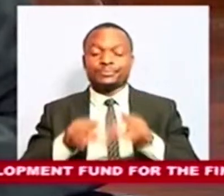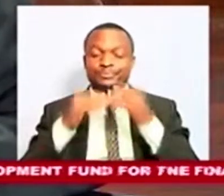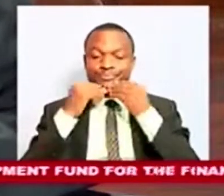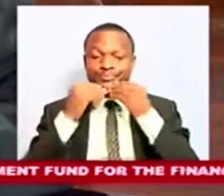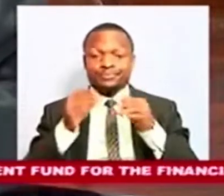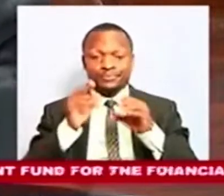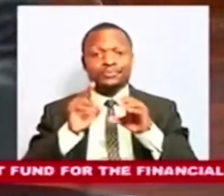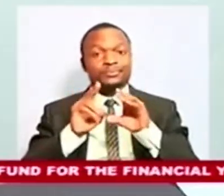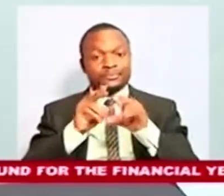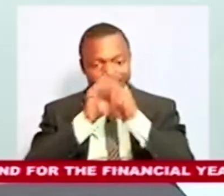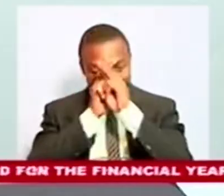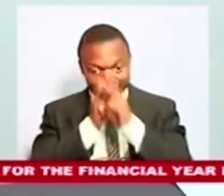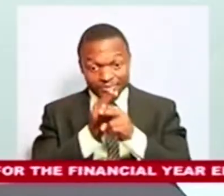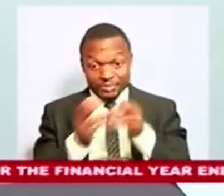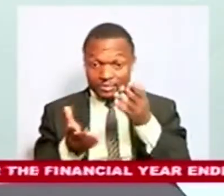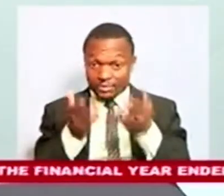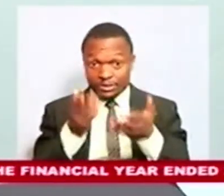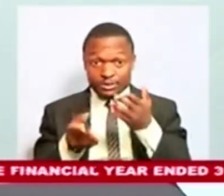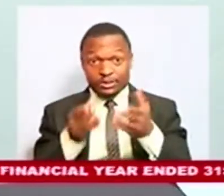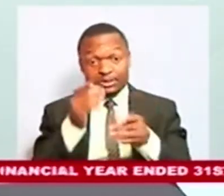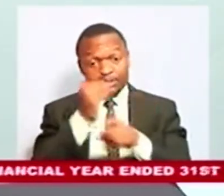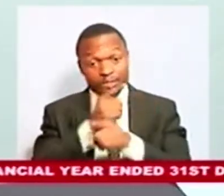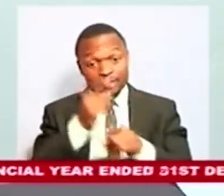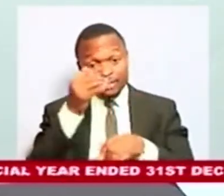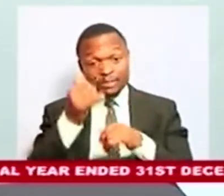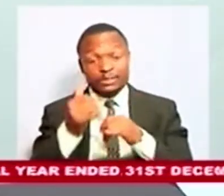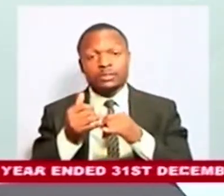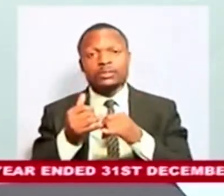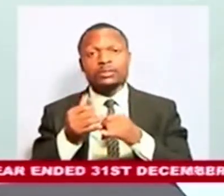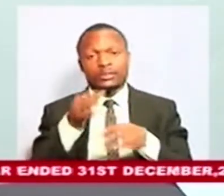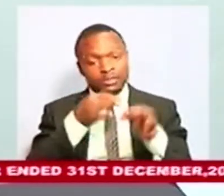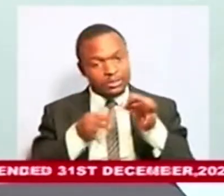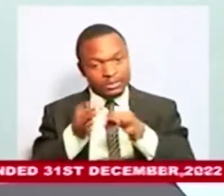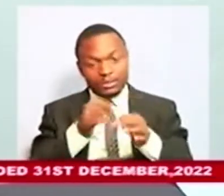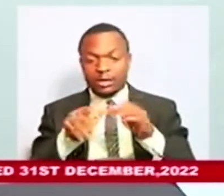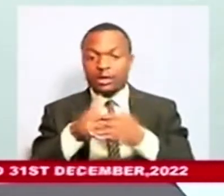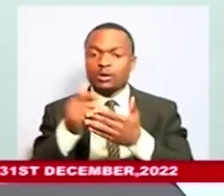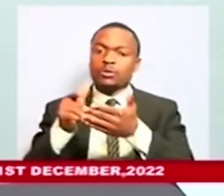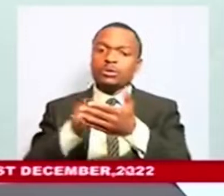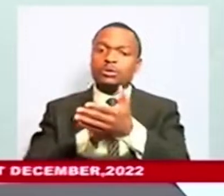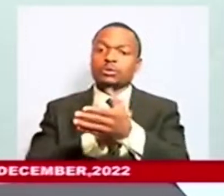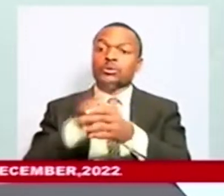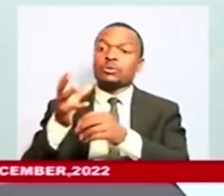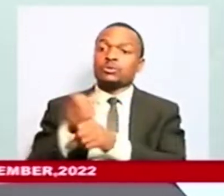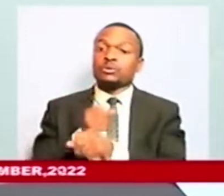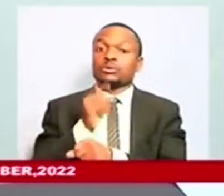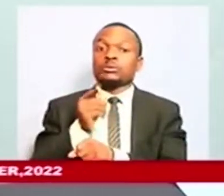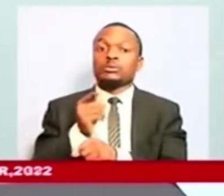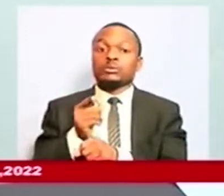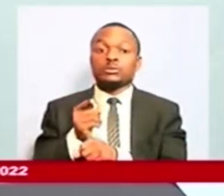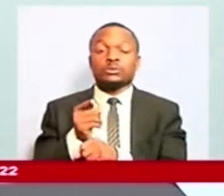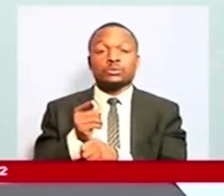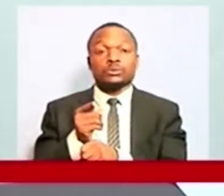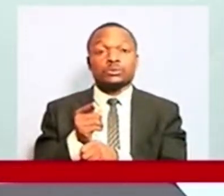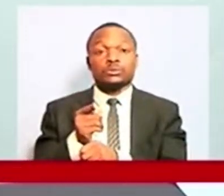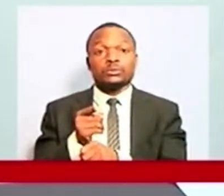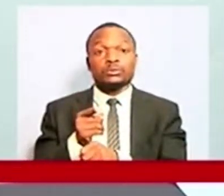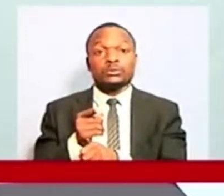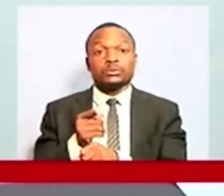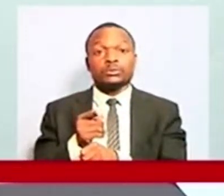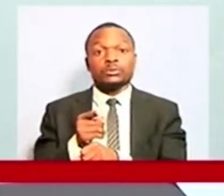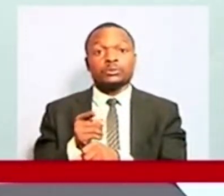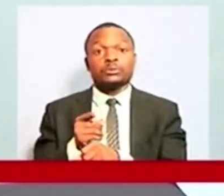Honorable. Yeah, maybe just to summarize it, how long did it take you to get back to the to the